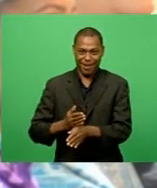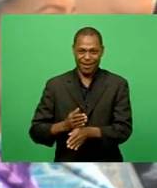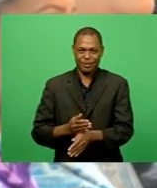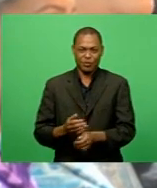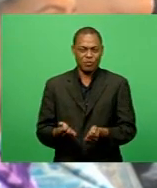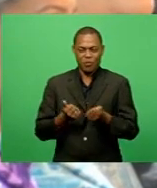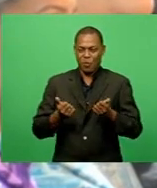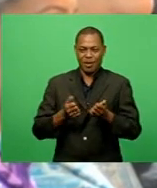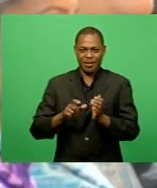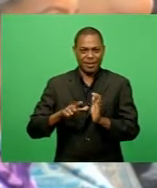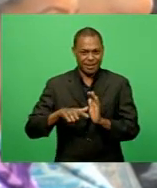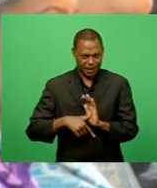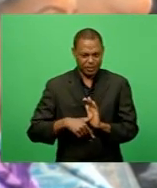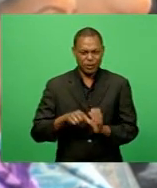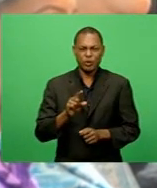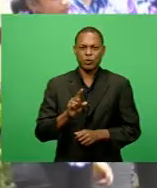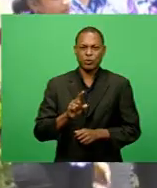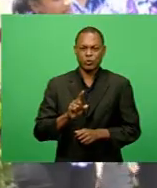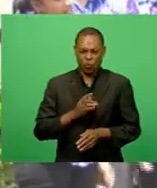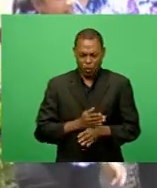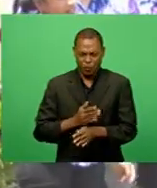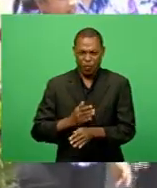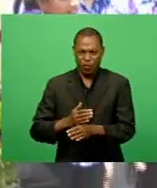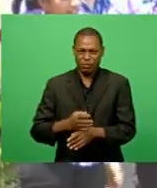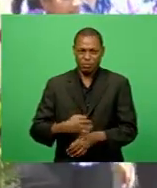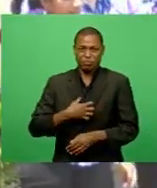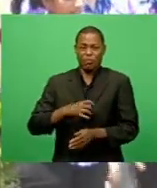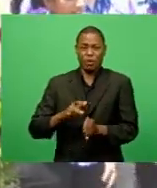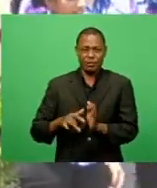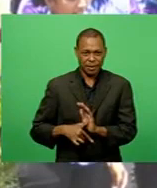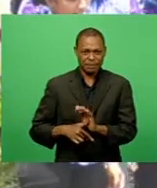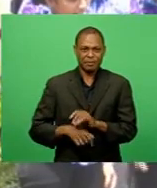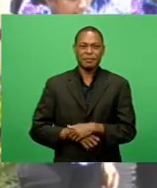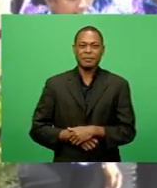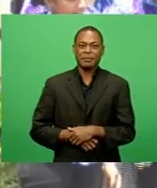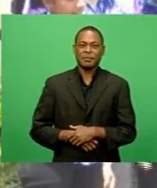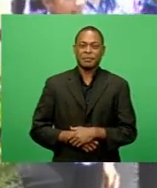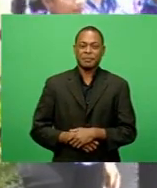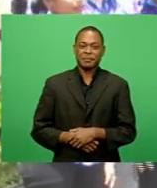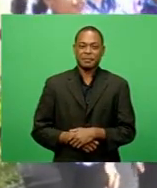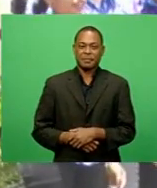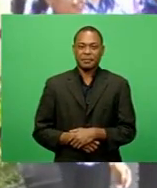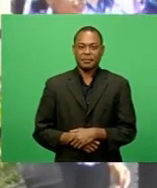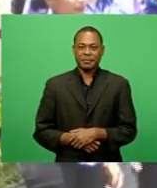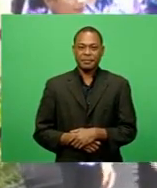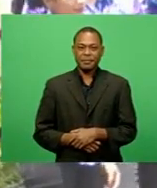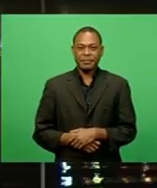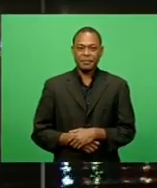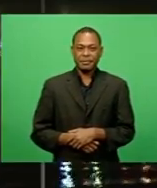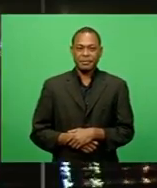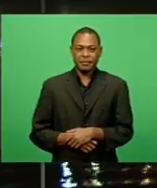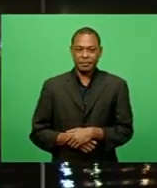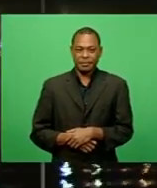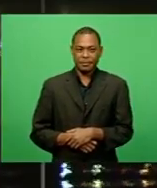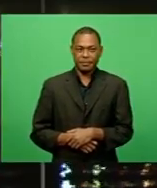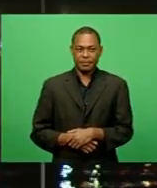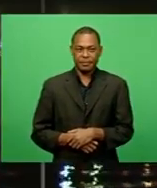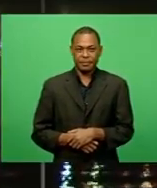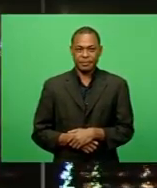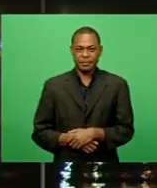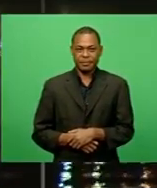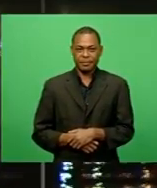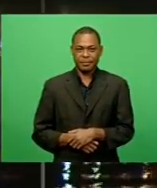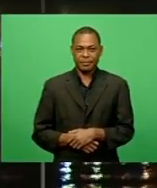times do overtime, putting aside their personal commitments. Apeniso Ngardobu, FBC News. A